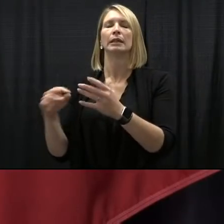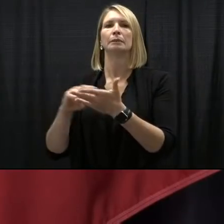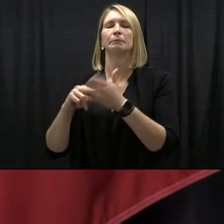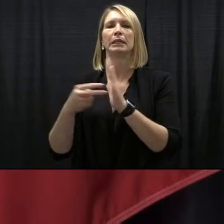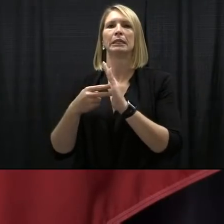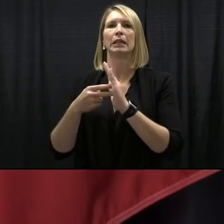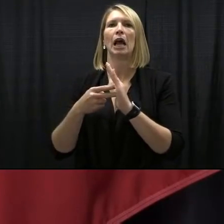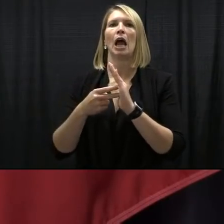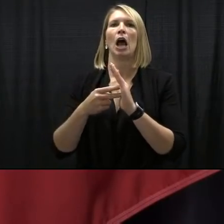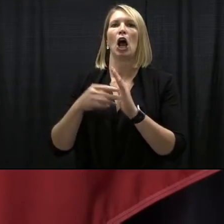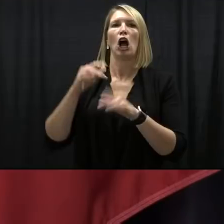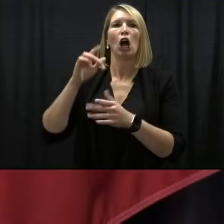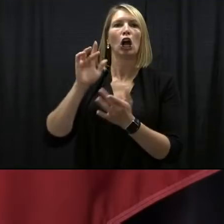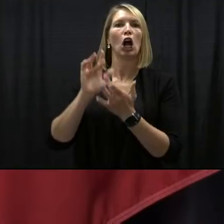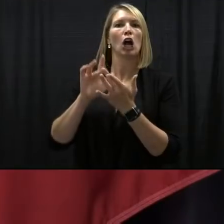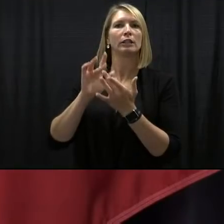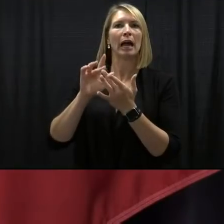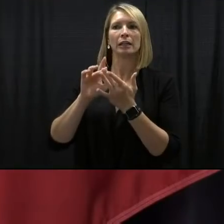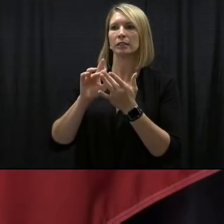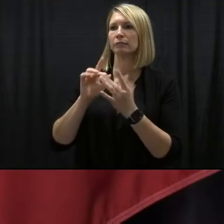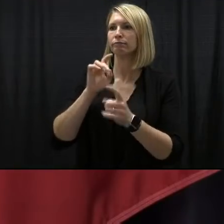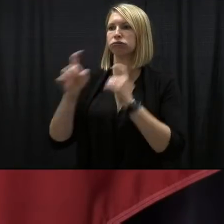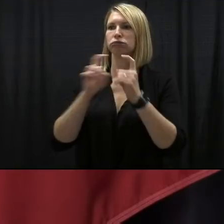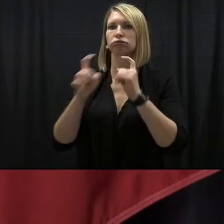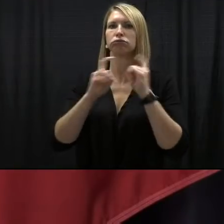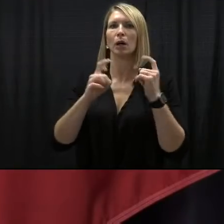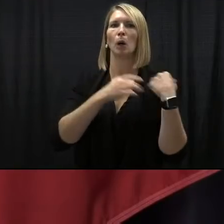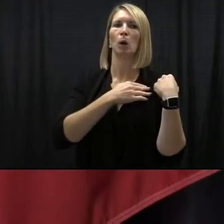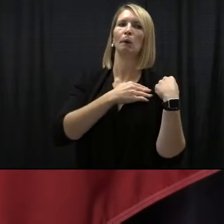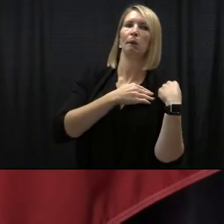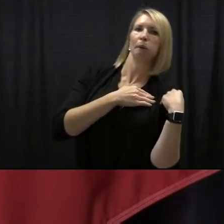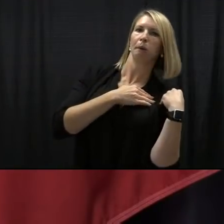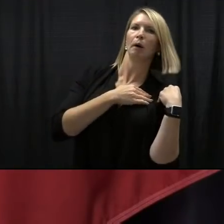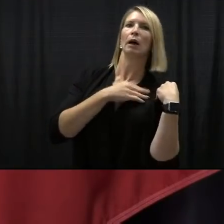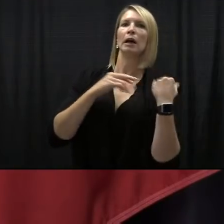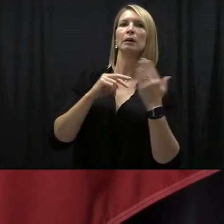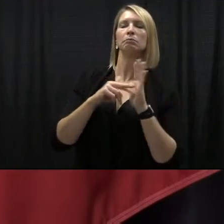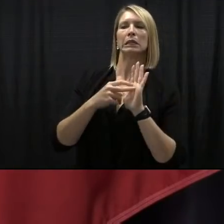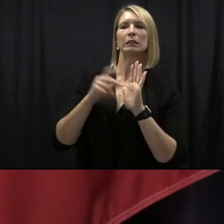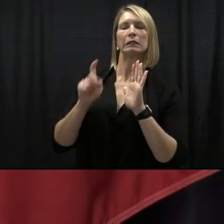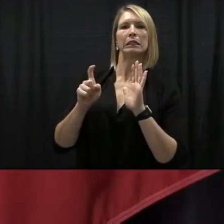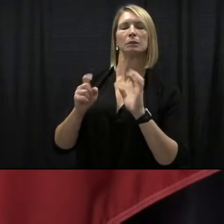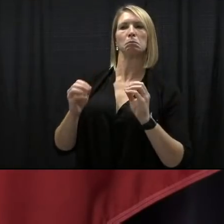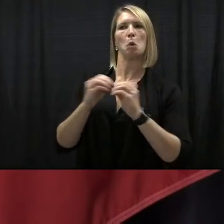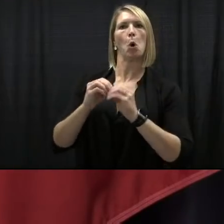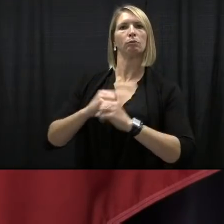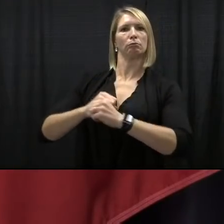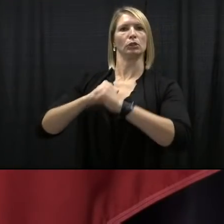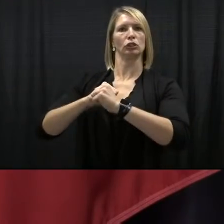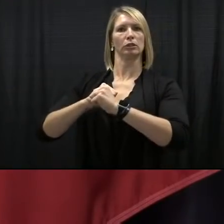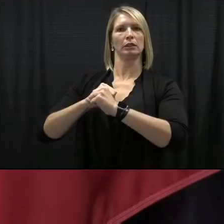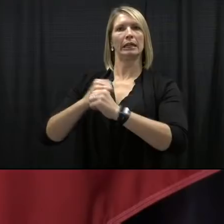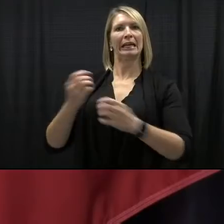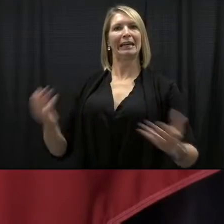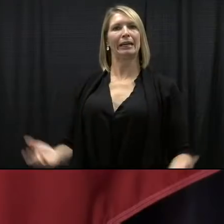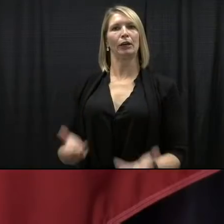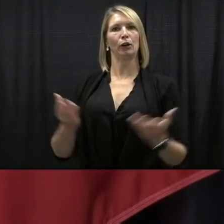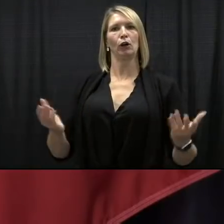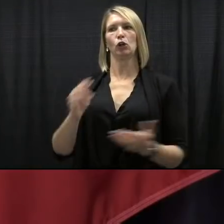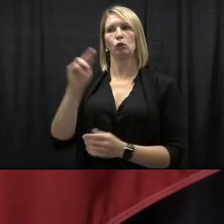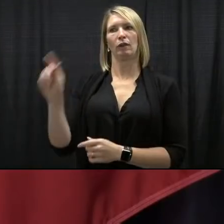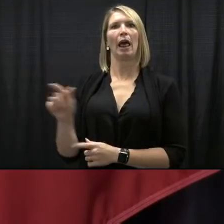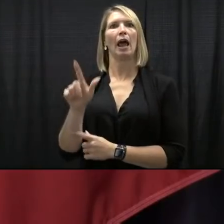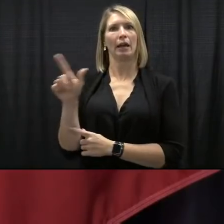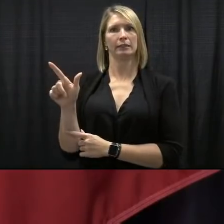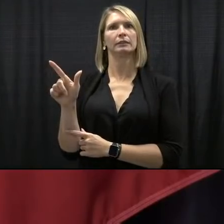capacity is overwhelmed, this is a signal that we need to strengthen our public health measures. As a result of what we are seeing in Newfoundland and Labrador, as